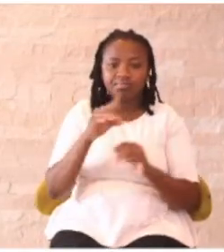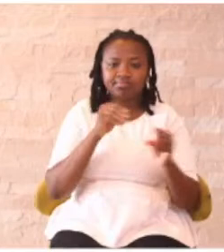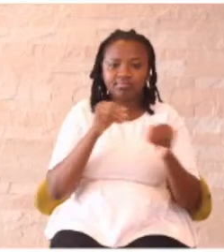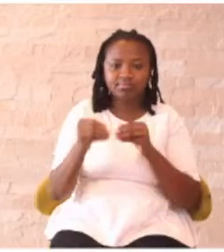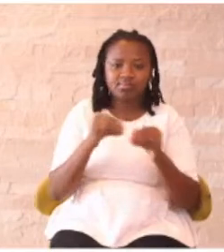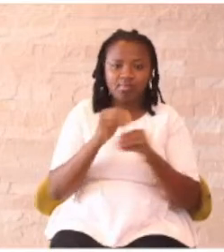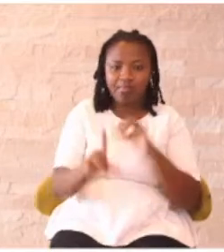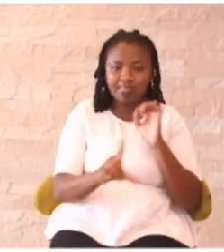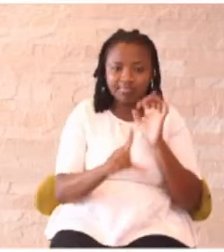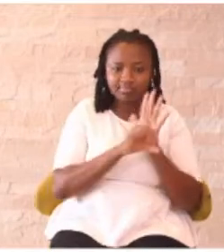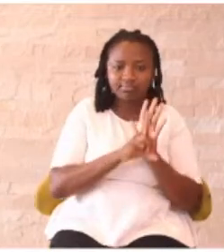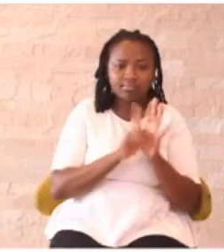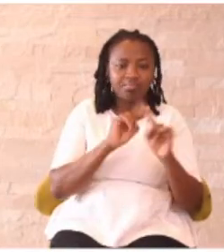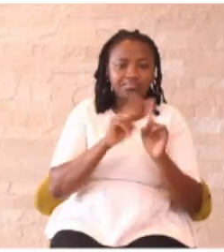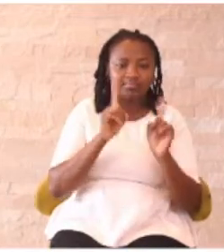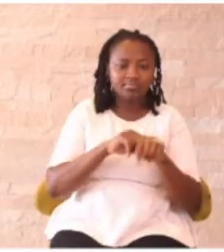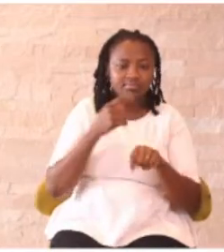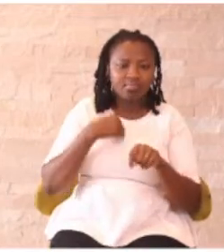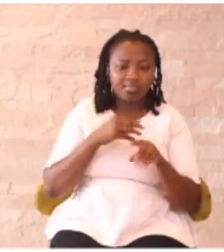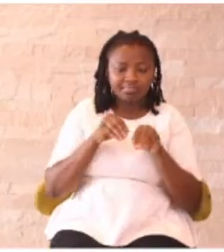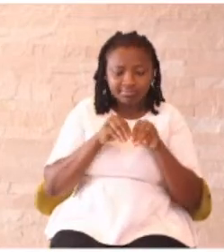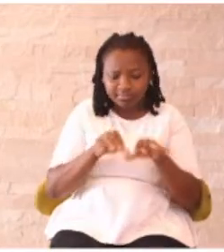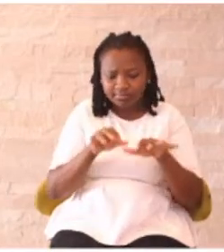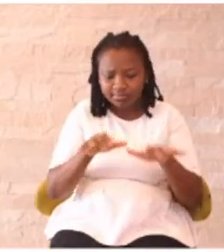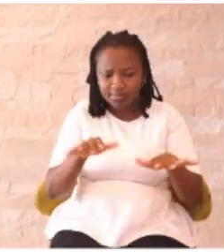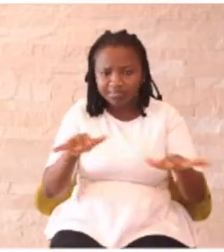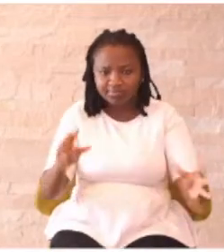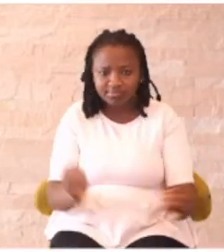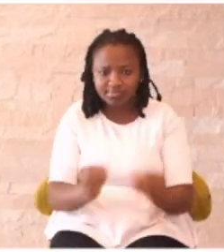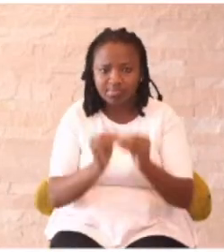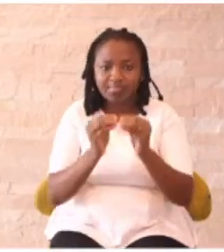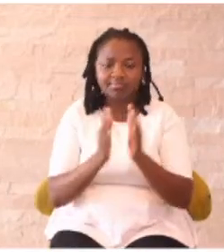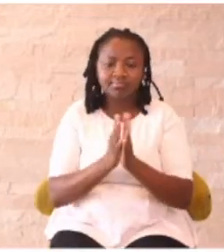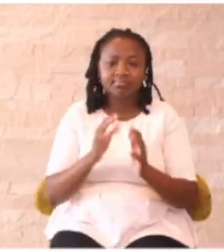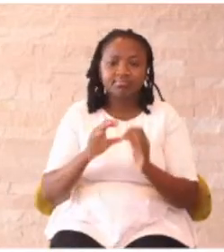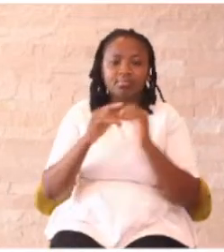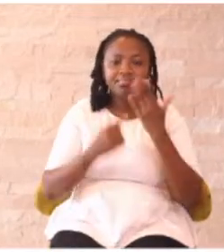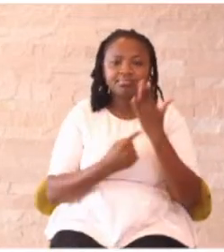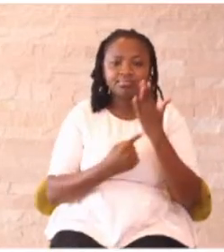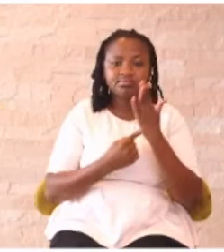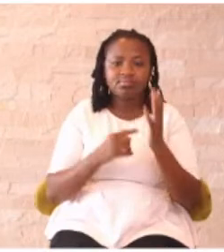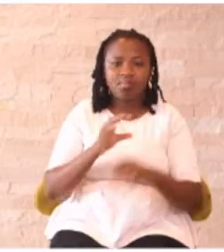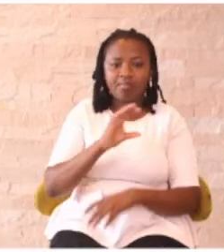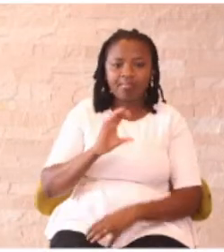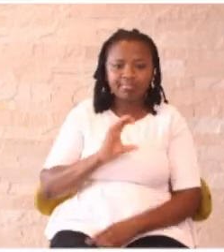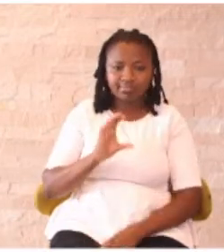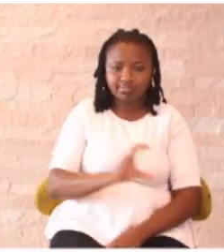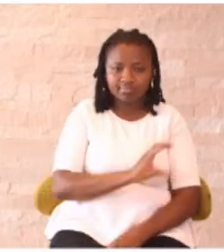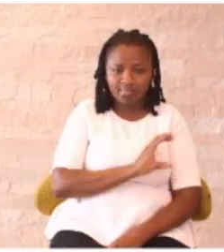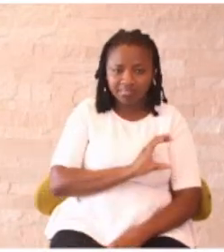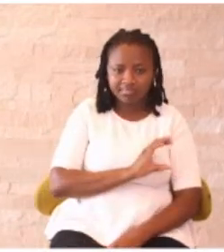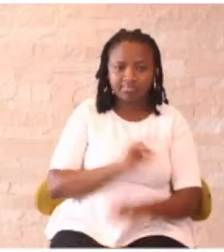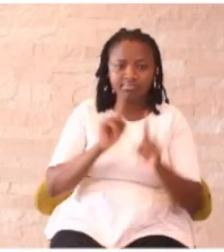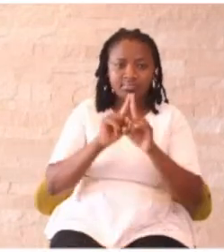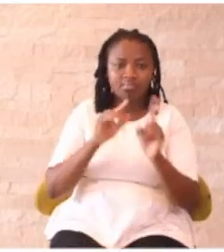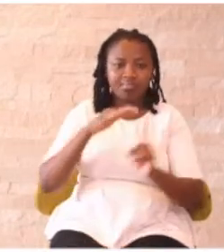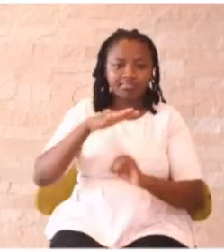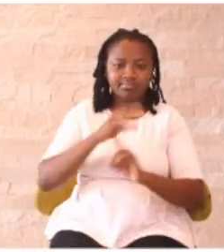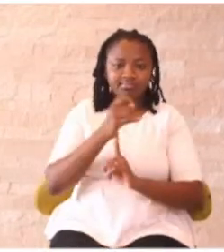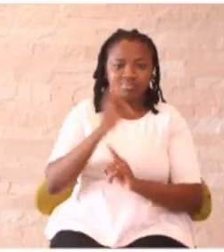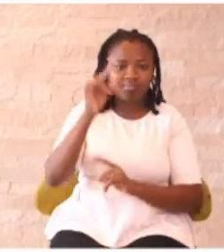then when we went to the ground, when we went to meet the technical committee and the Ministry of